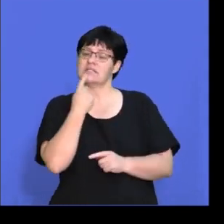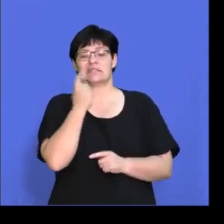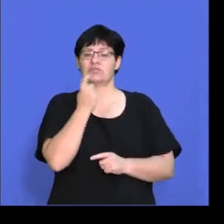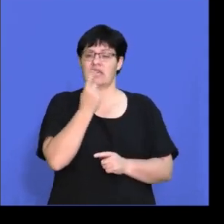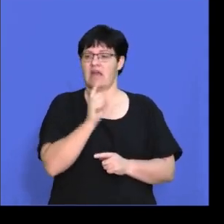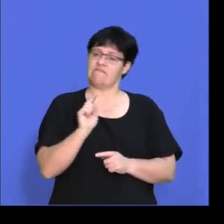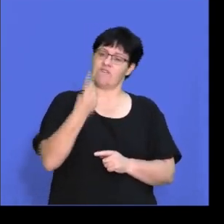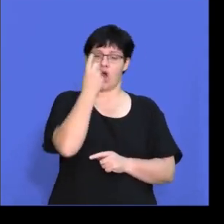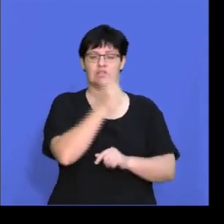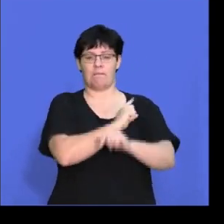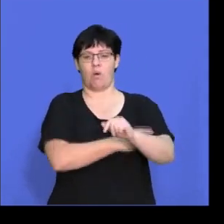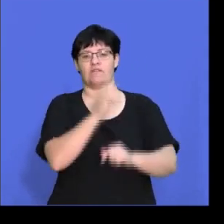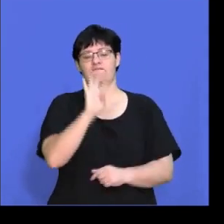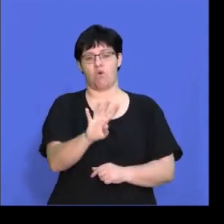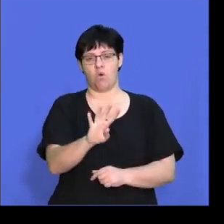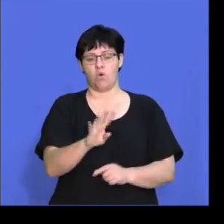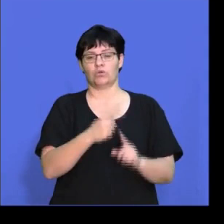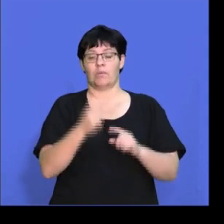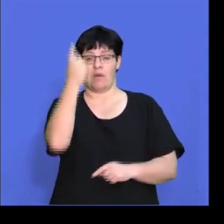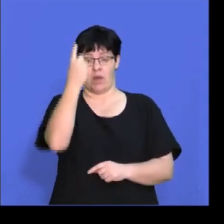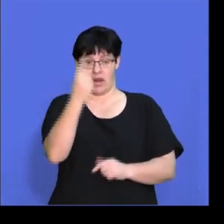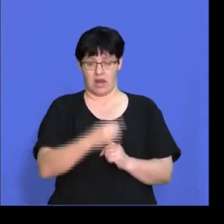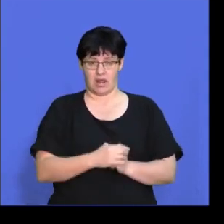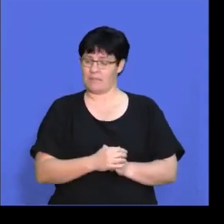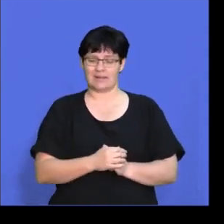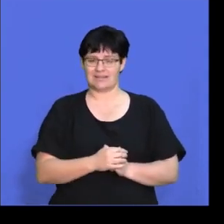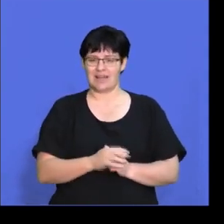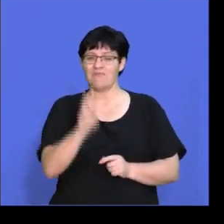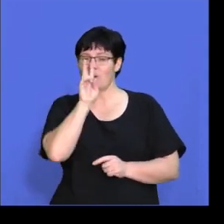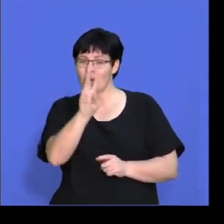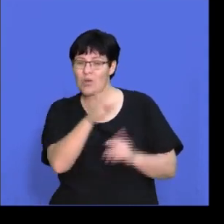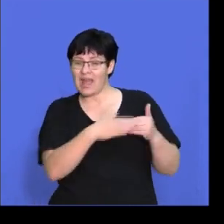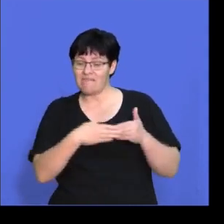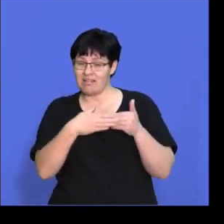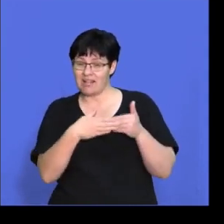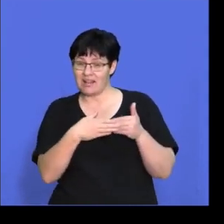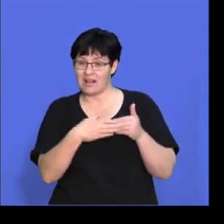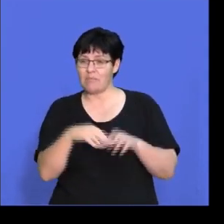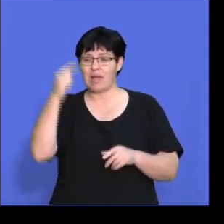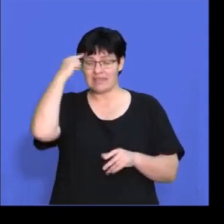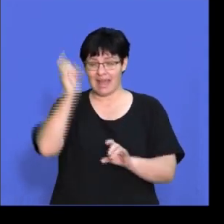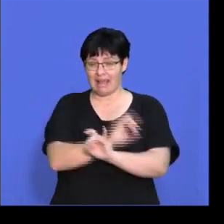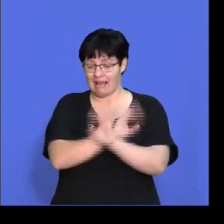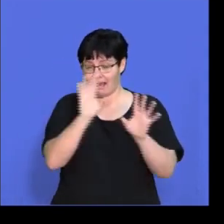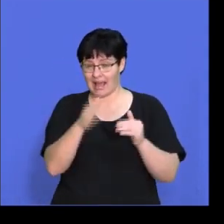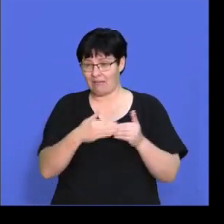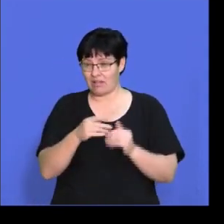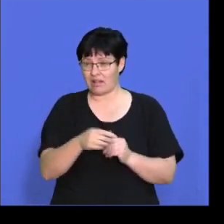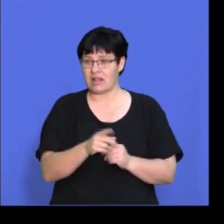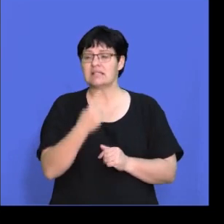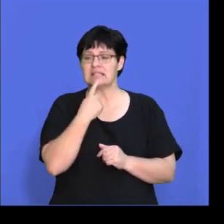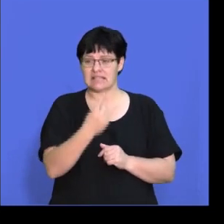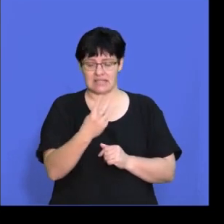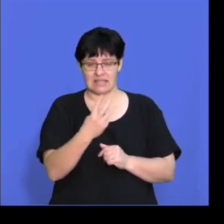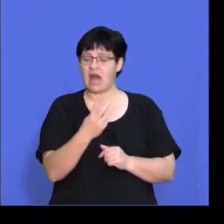It's tempting to say that the first power of 4 is 4 to the 1, which is 4. But if we look carefully and think very carefully